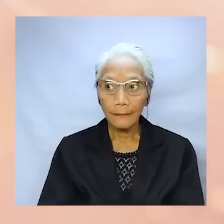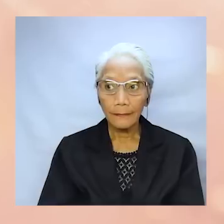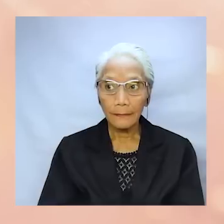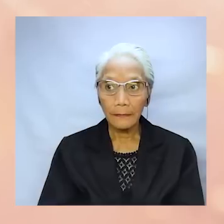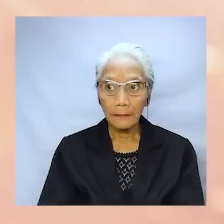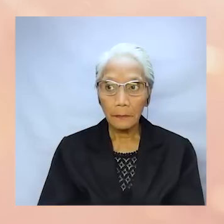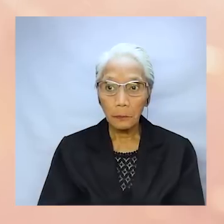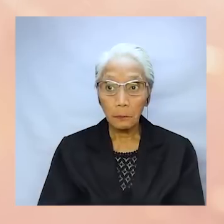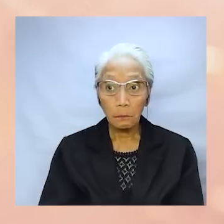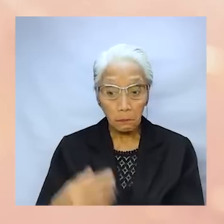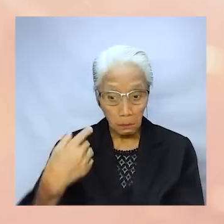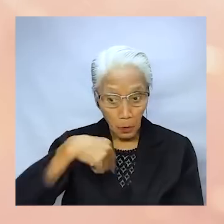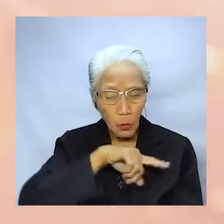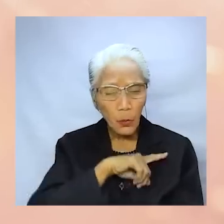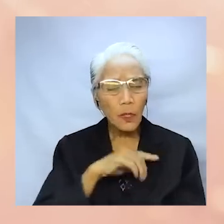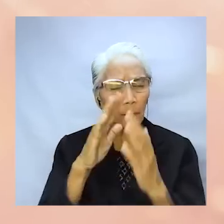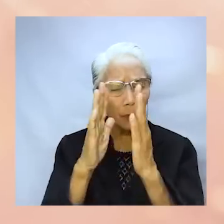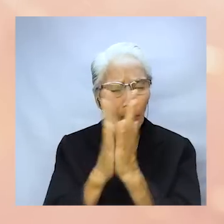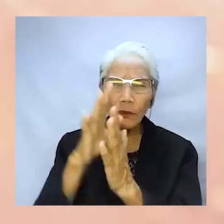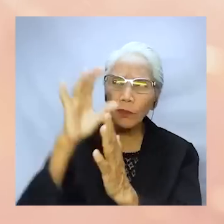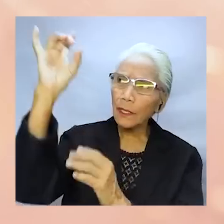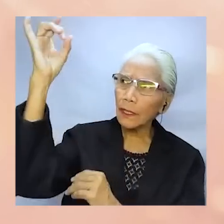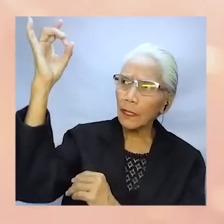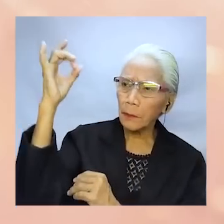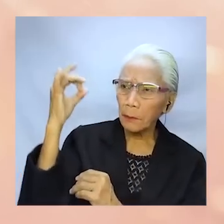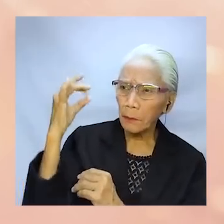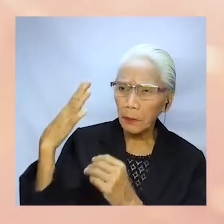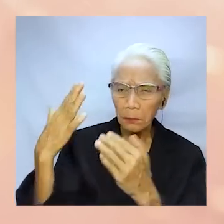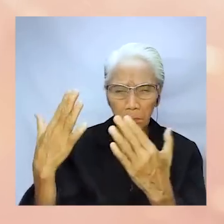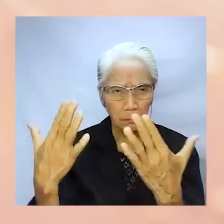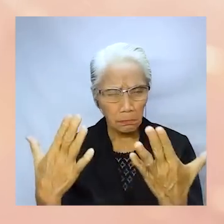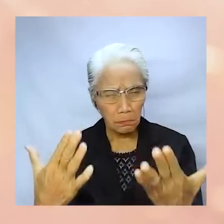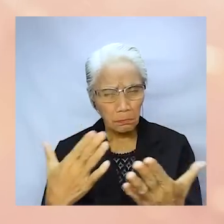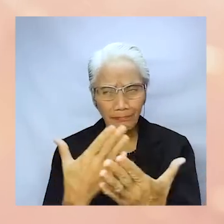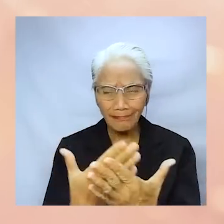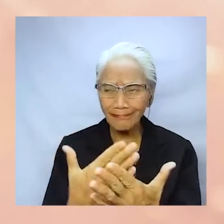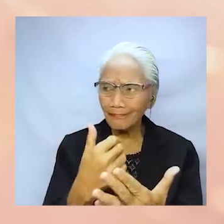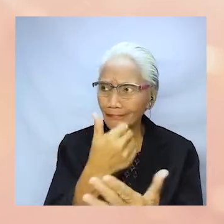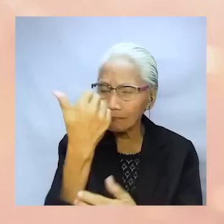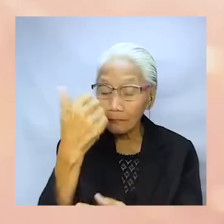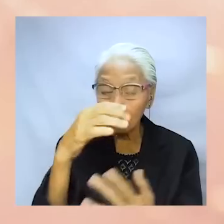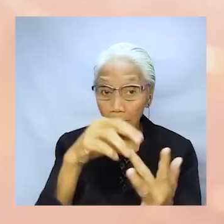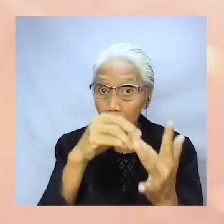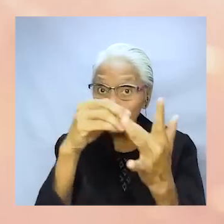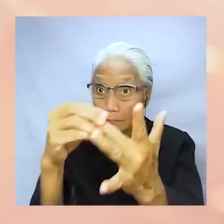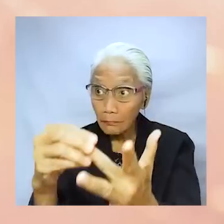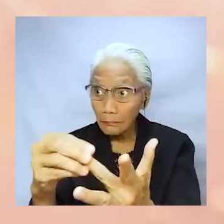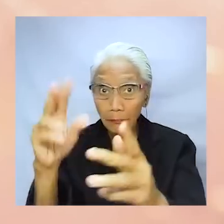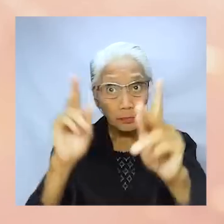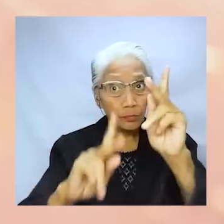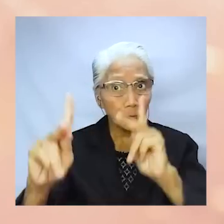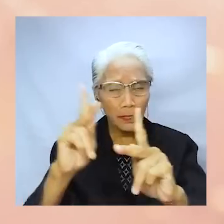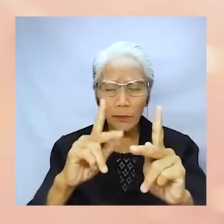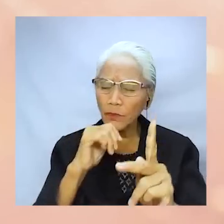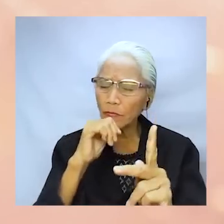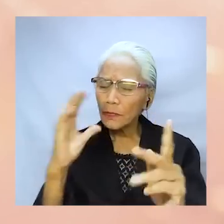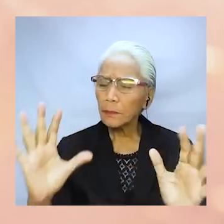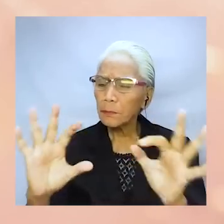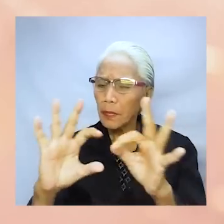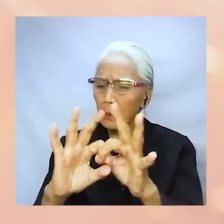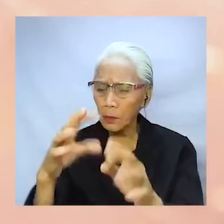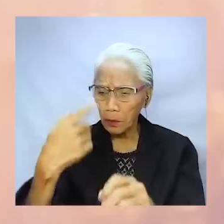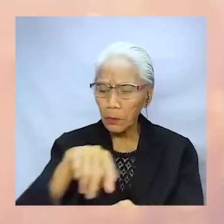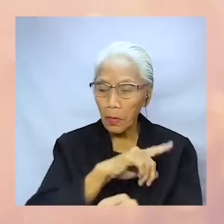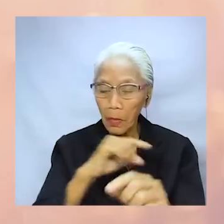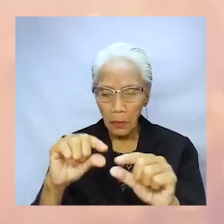"We pray for the grace of being open to others, especially those who do not belong to our group or who differ from